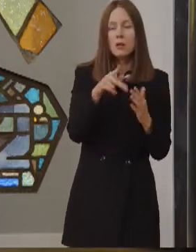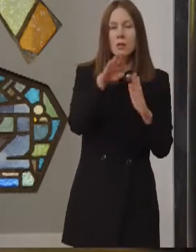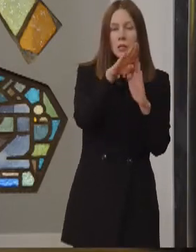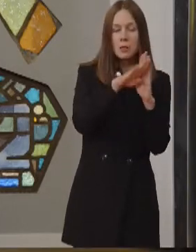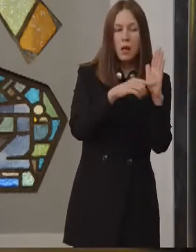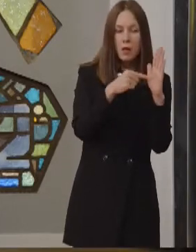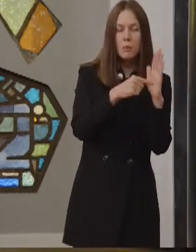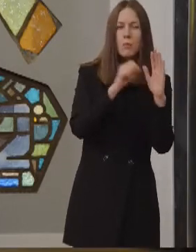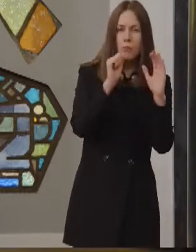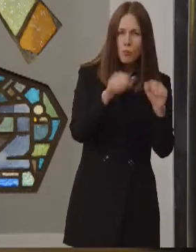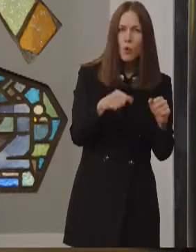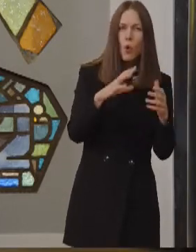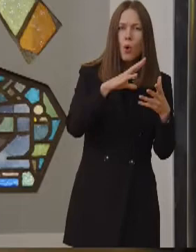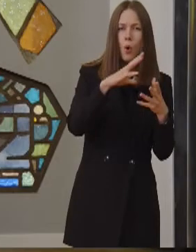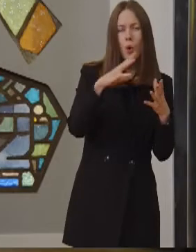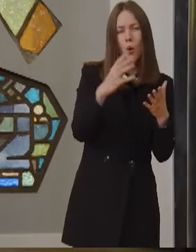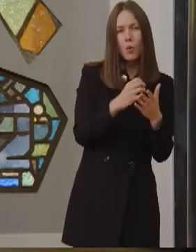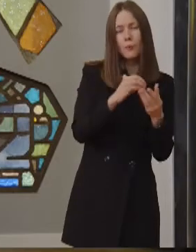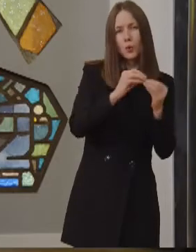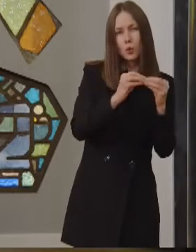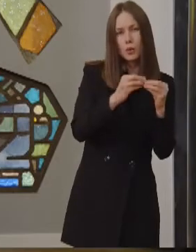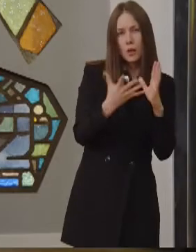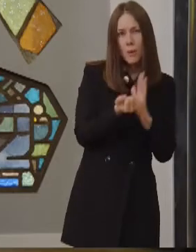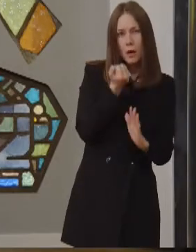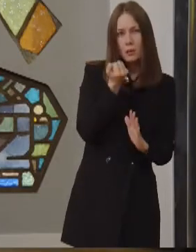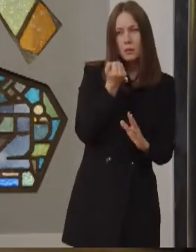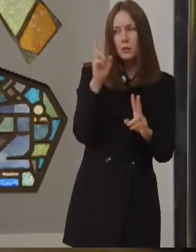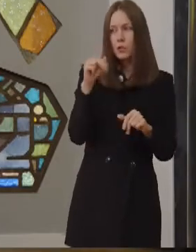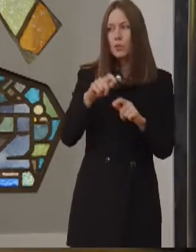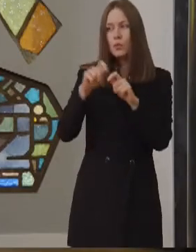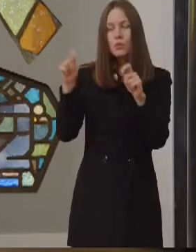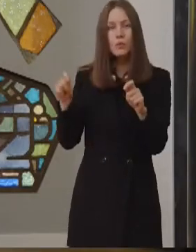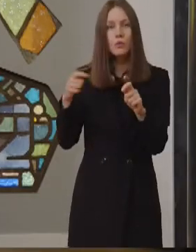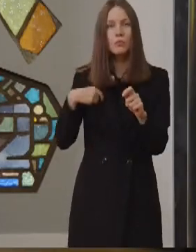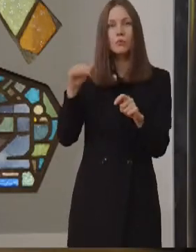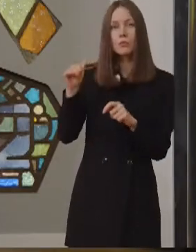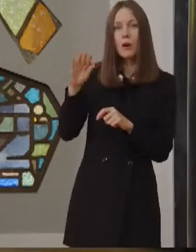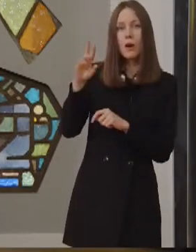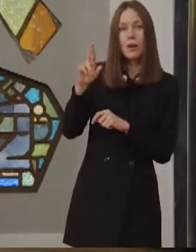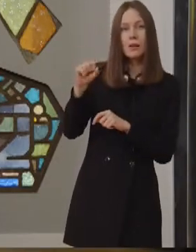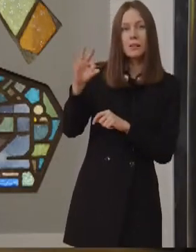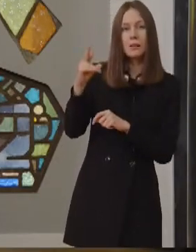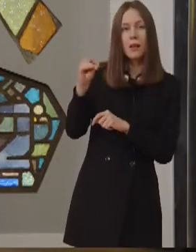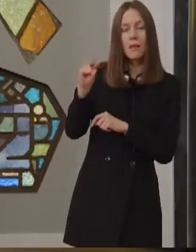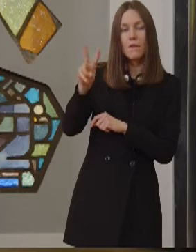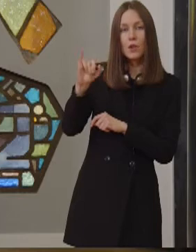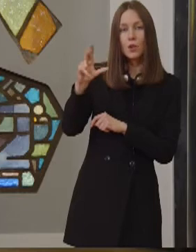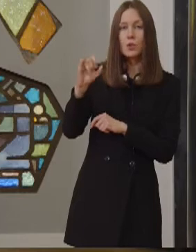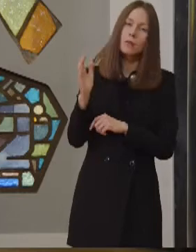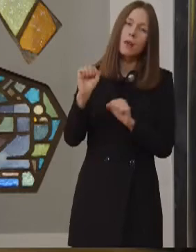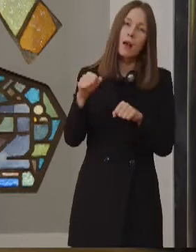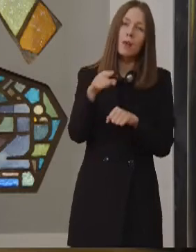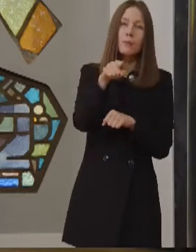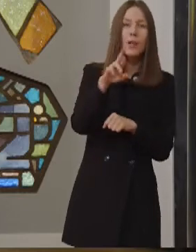what are the problems with the content? Is there any possibility that we can strike the balance? So I guess I'll give the floor now